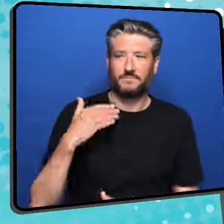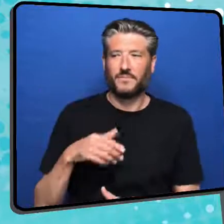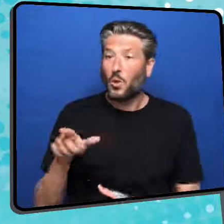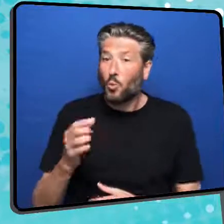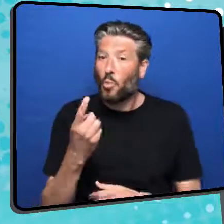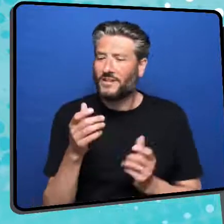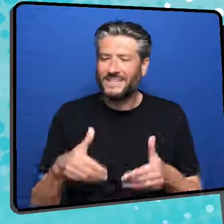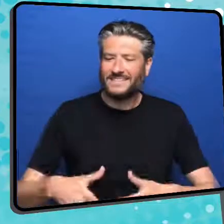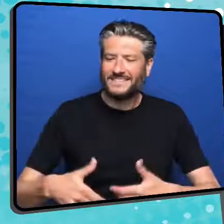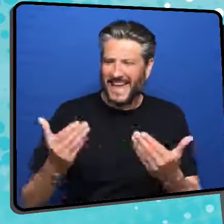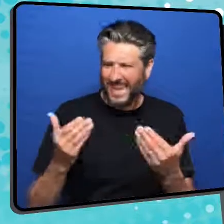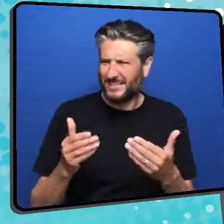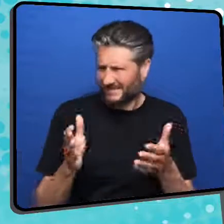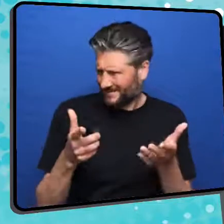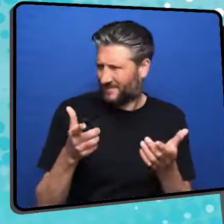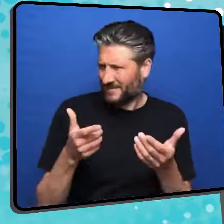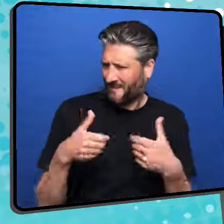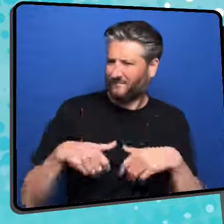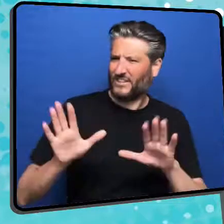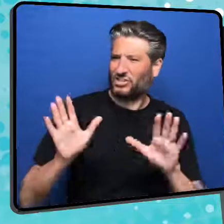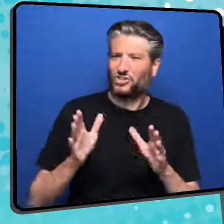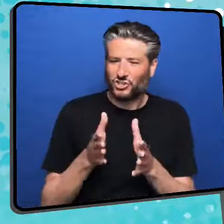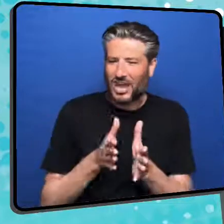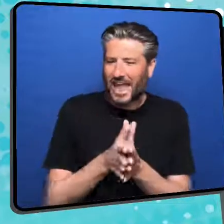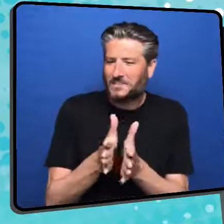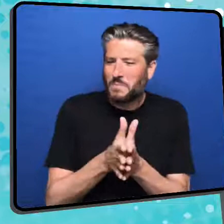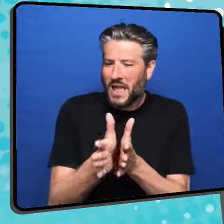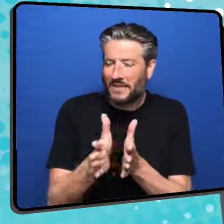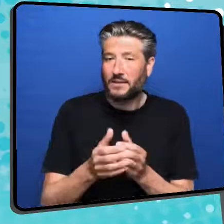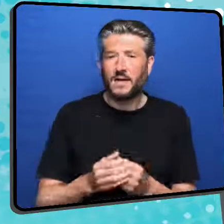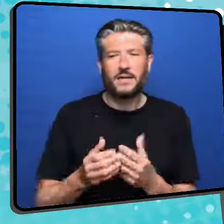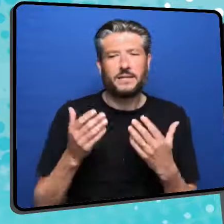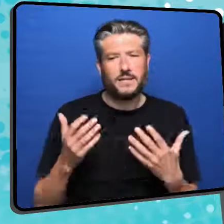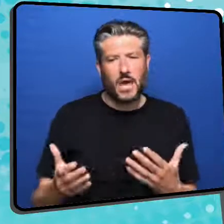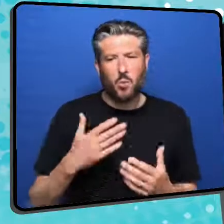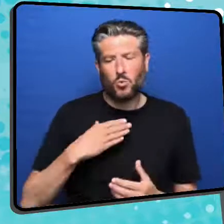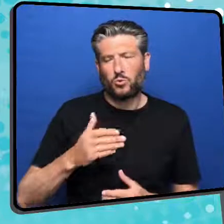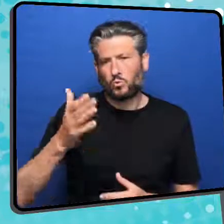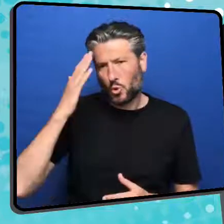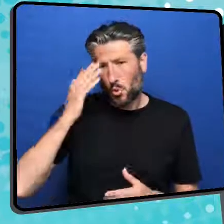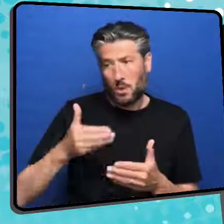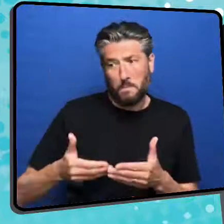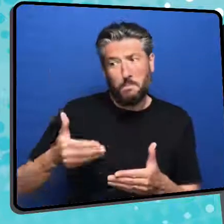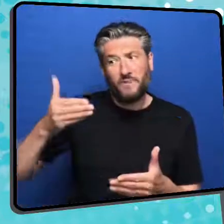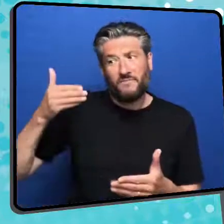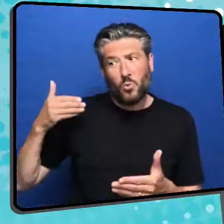how you got into this point of your career. So how did you get into AI?